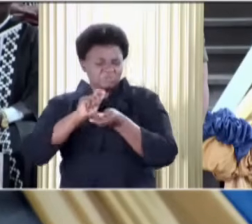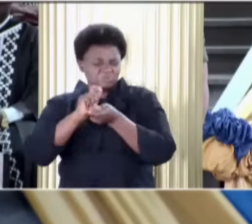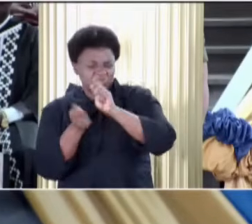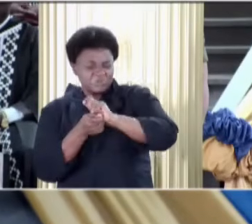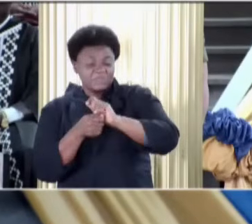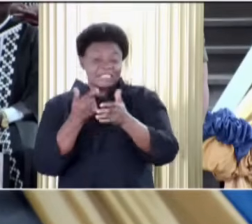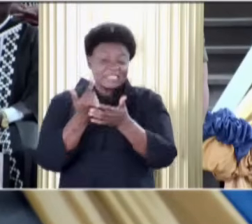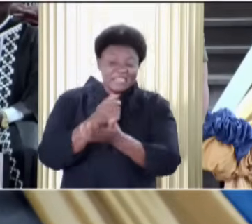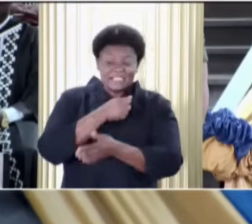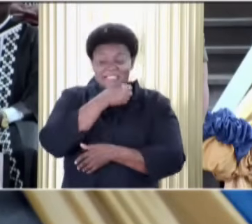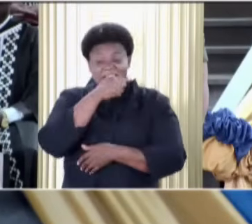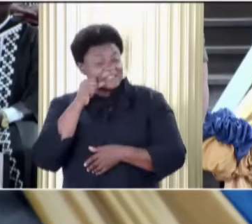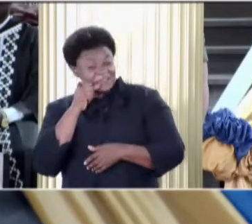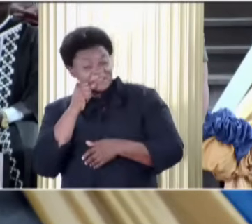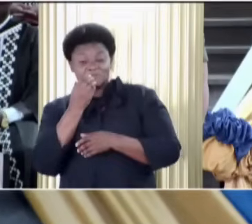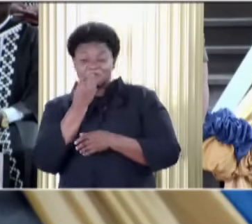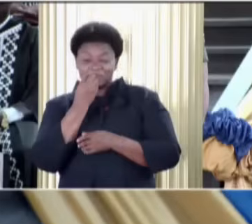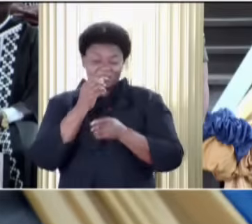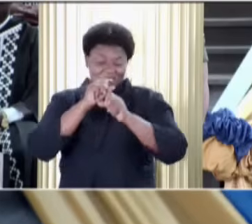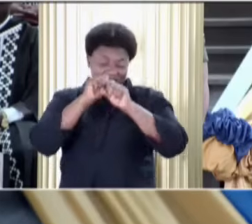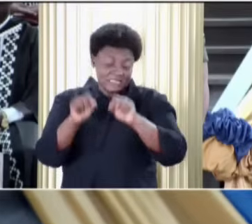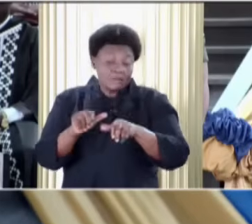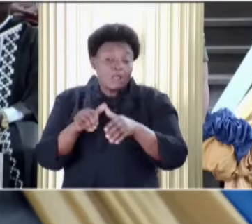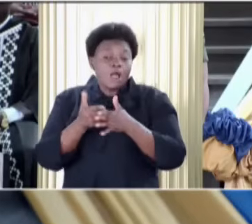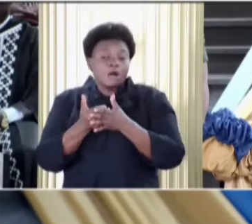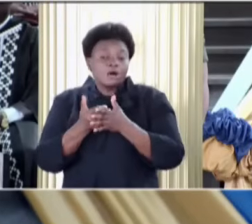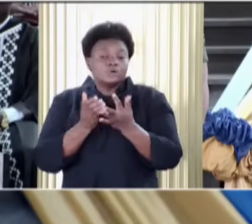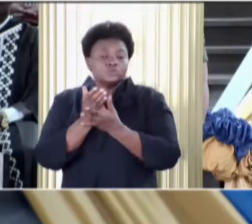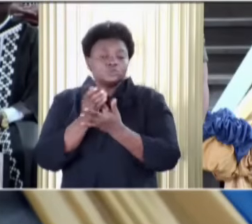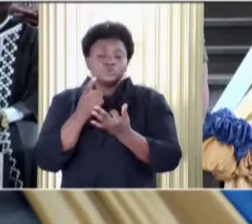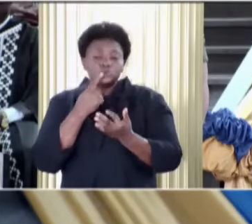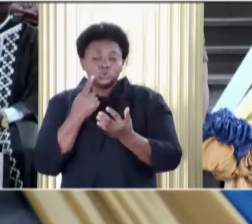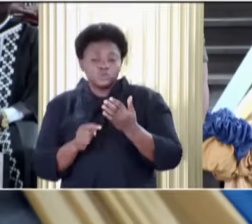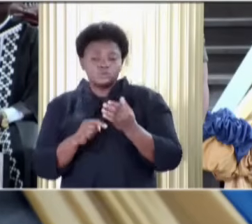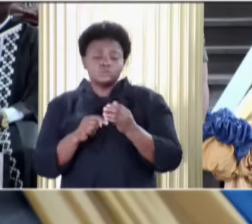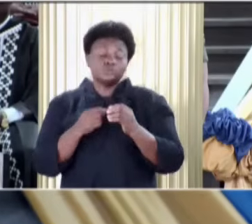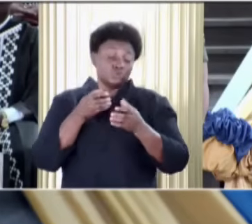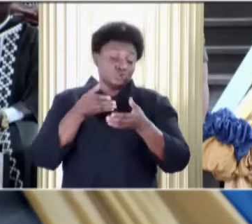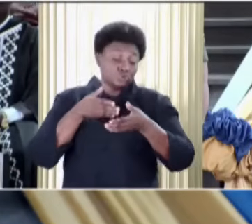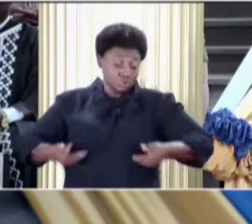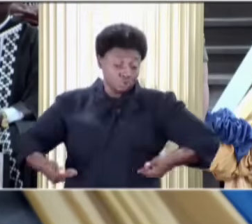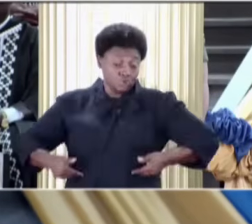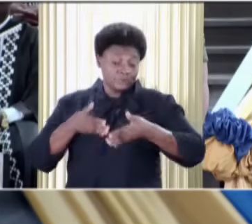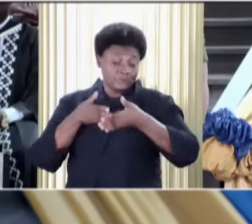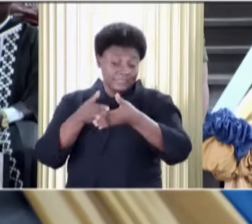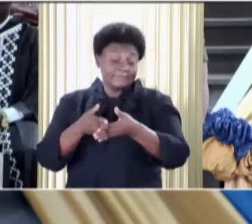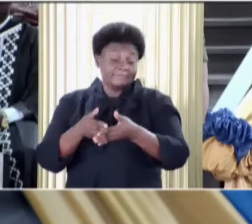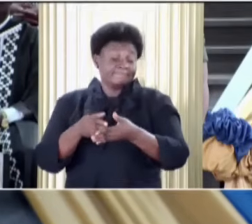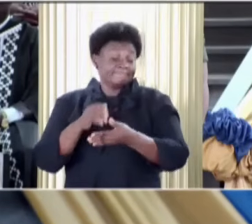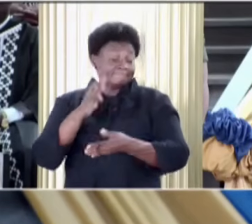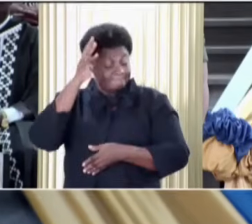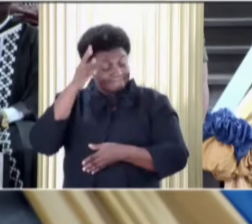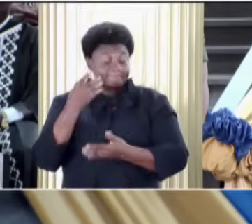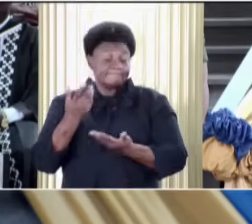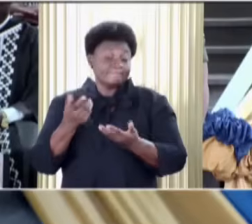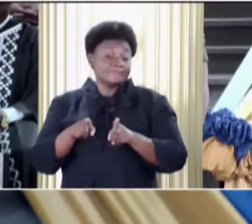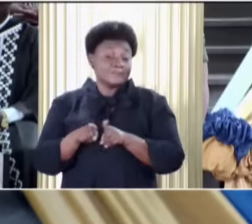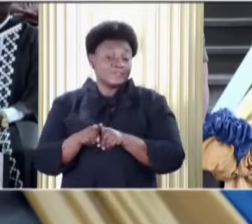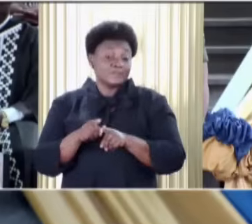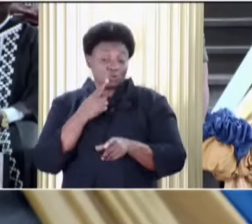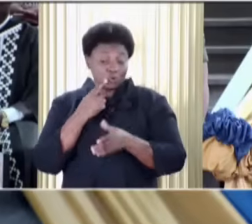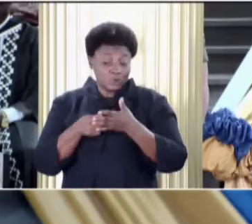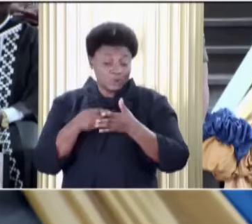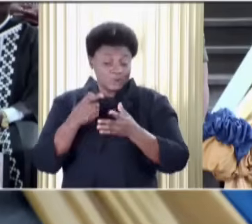agri-food systems through inclusive youth-led innovations. An innovation enclave, a